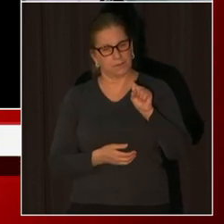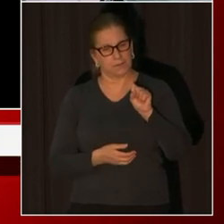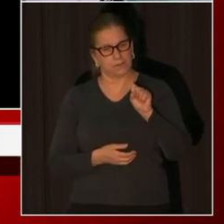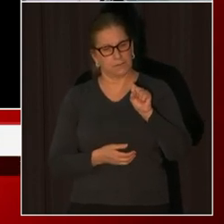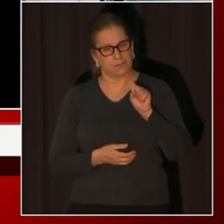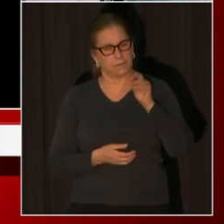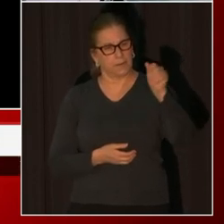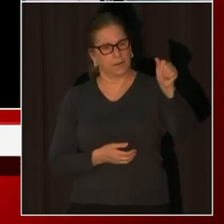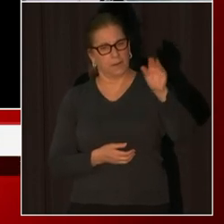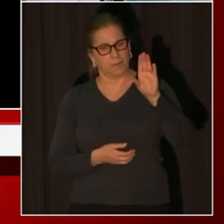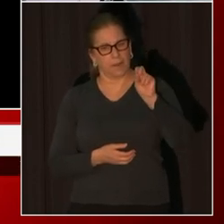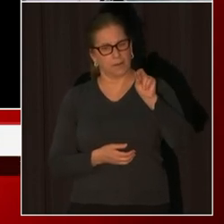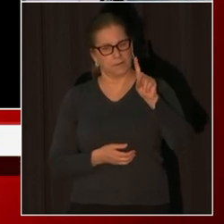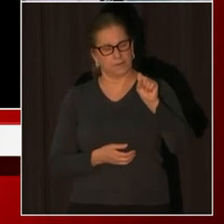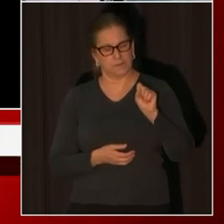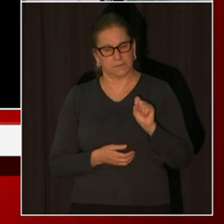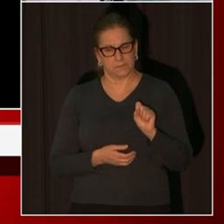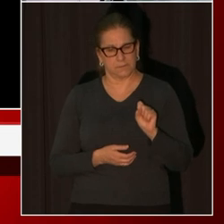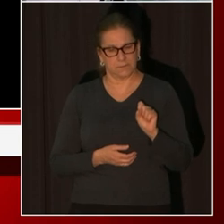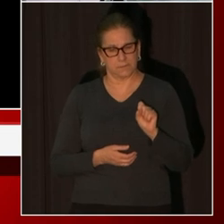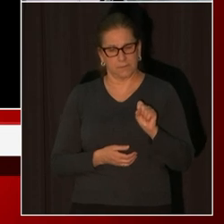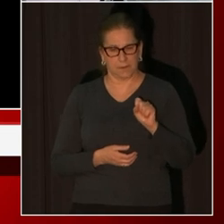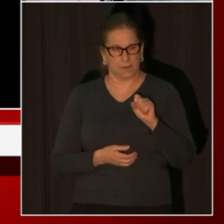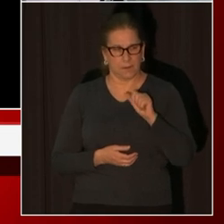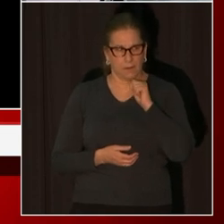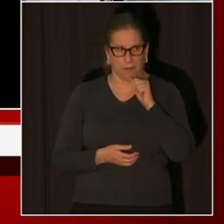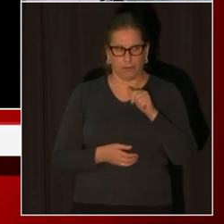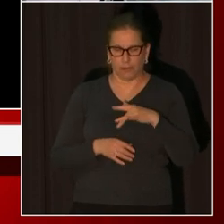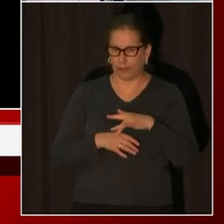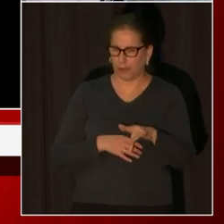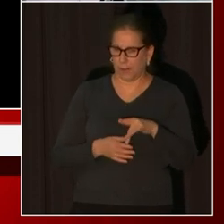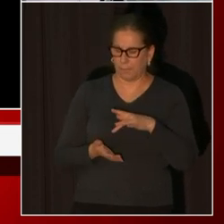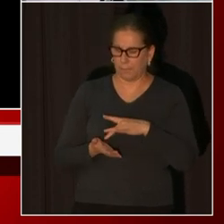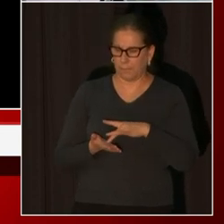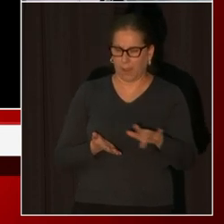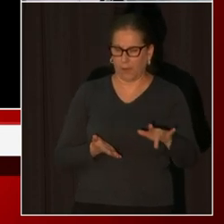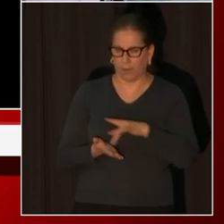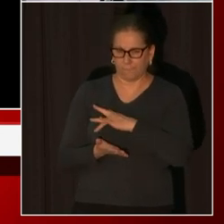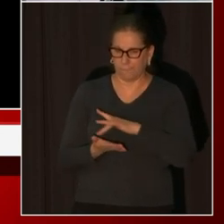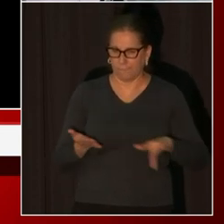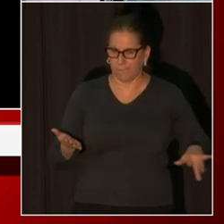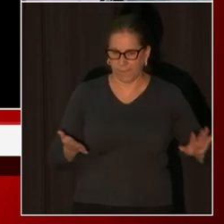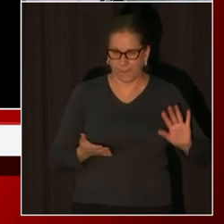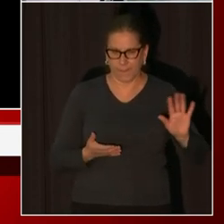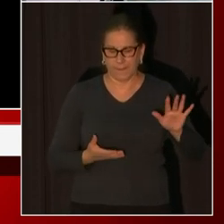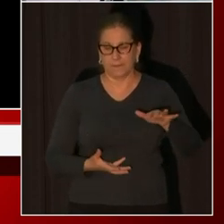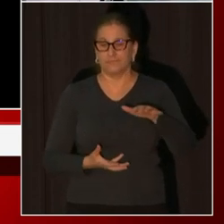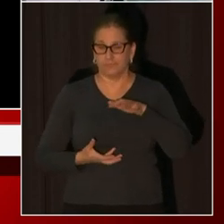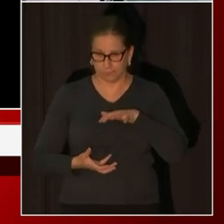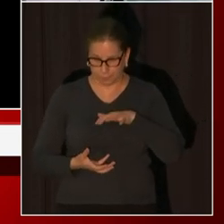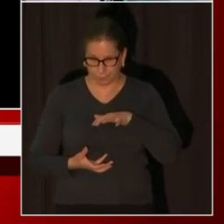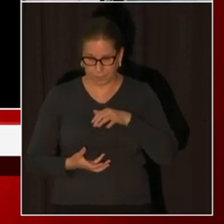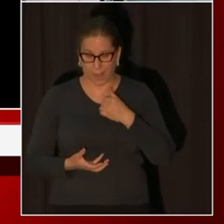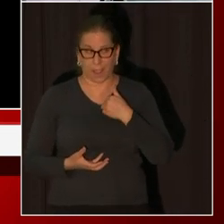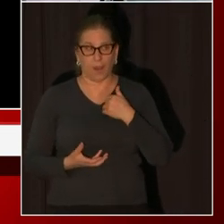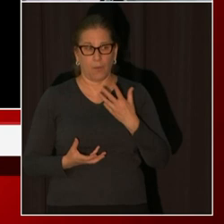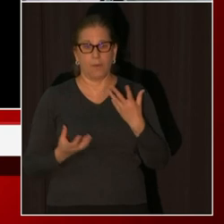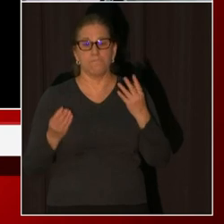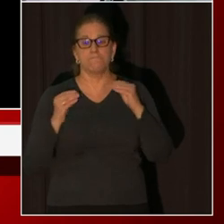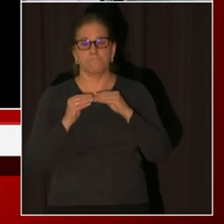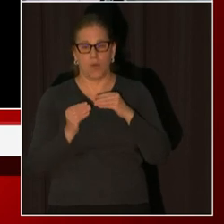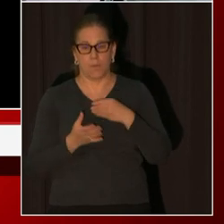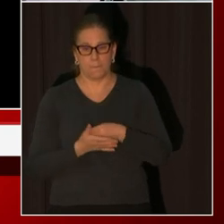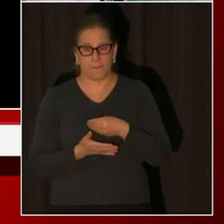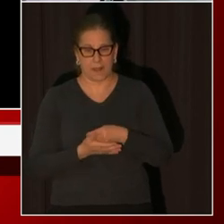also anticipate $80 million to come from bond refinancing. Because we're a AAA credit, because we have